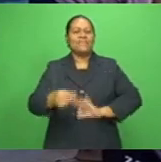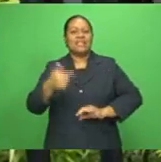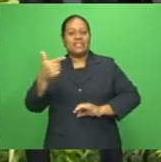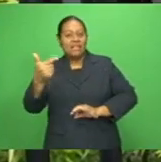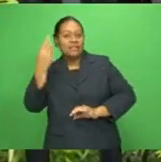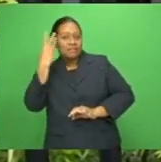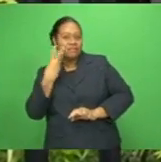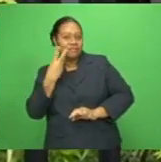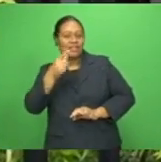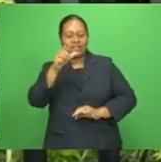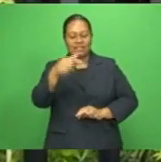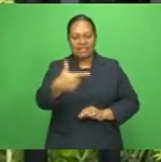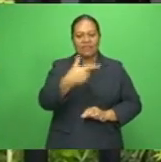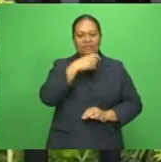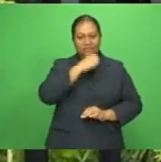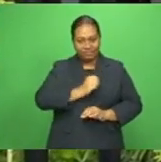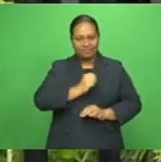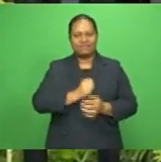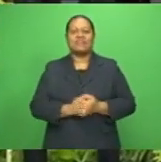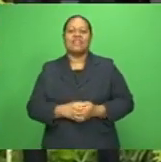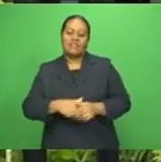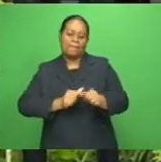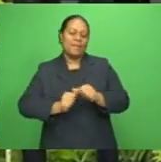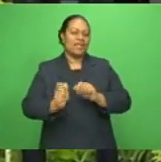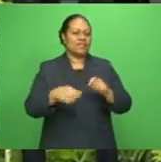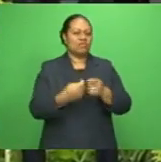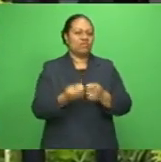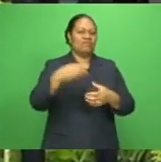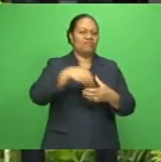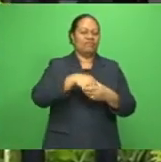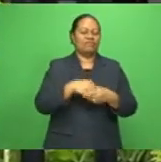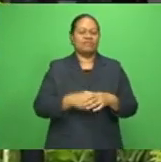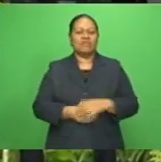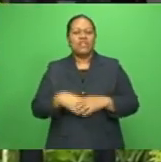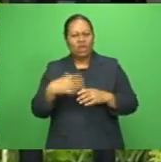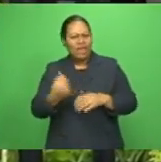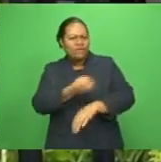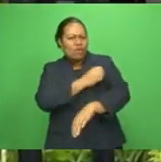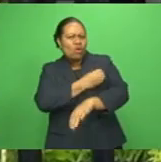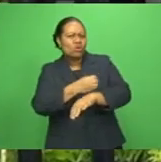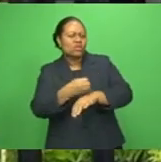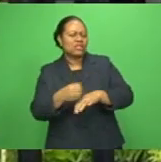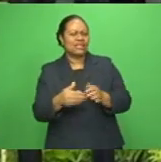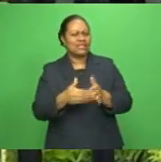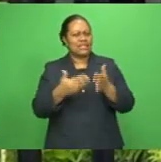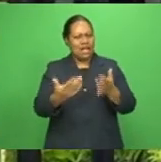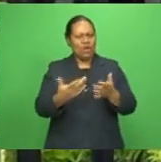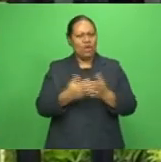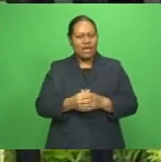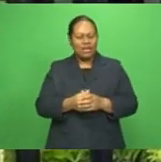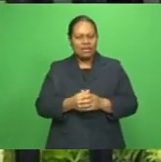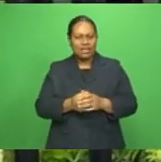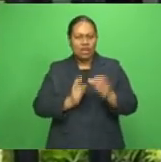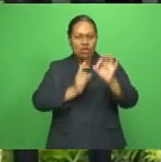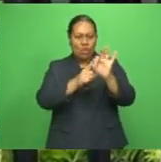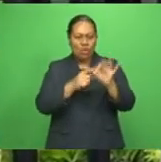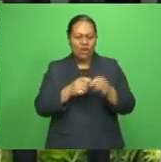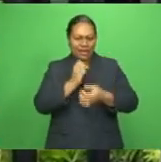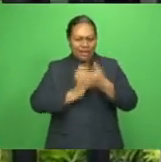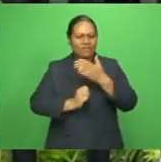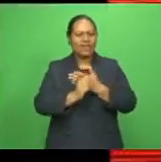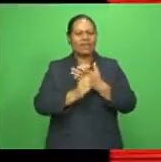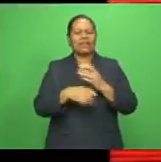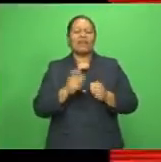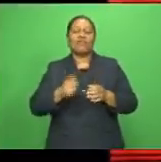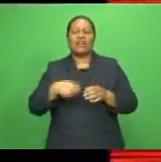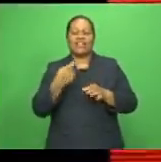female. If the bubble opens, we have the Oceania, which is a goal event for the Olympics